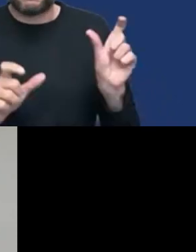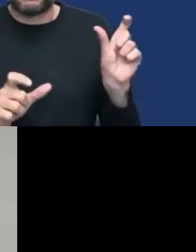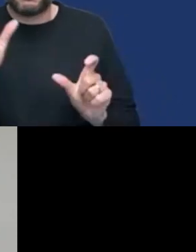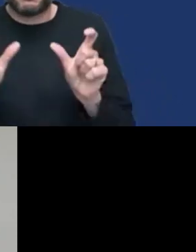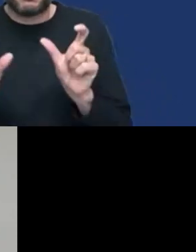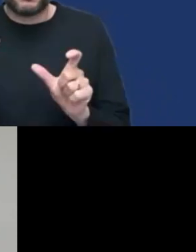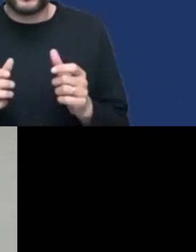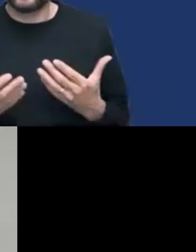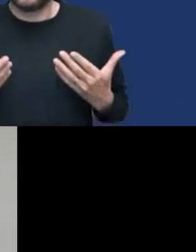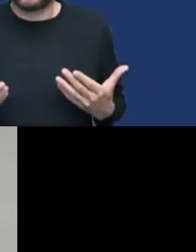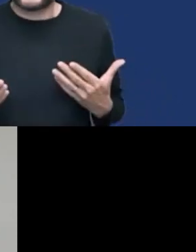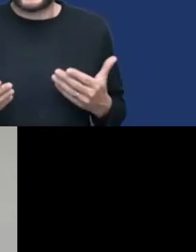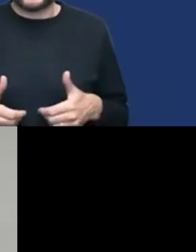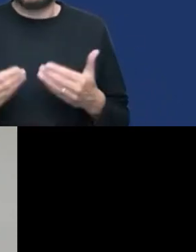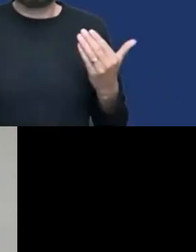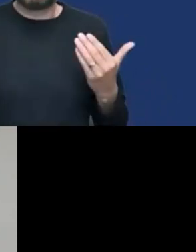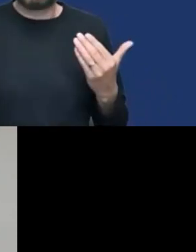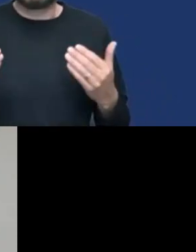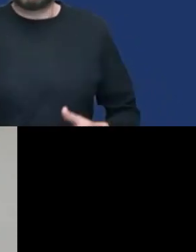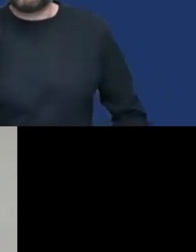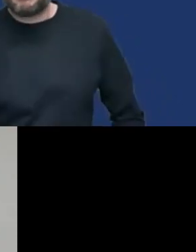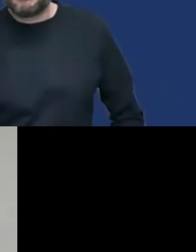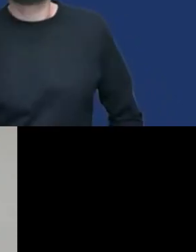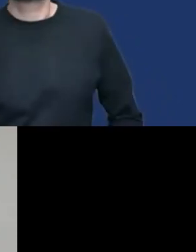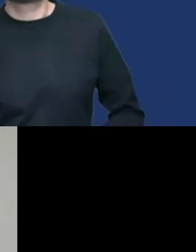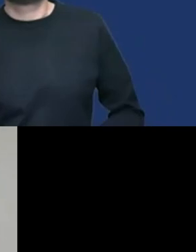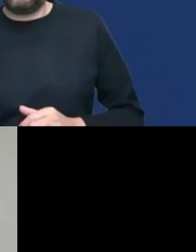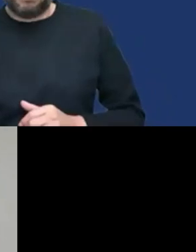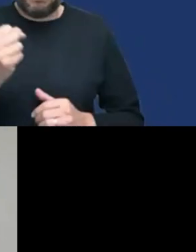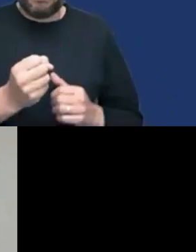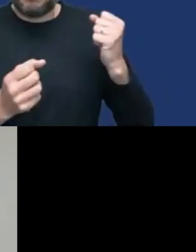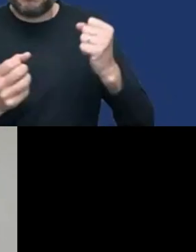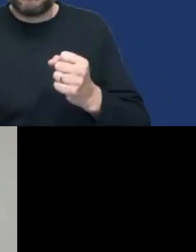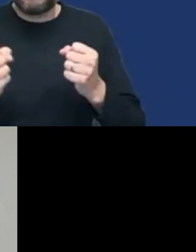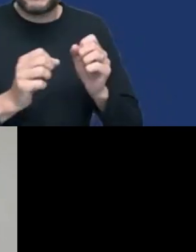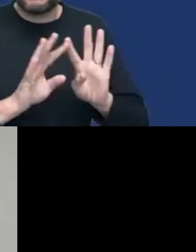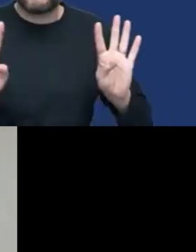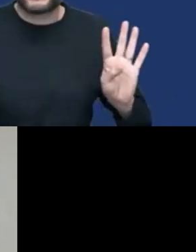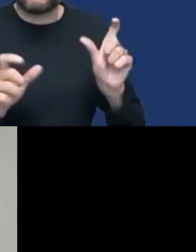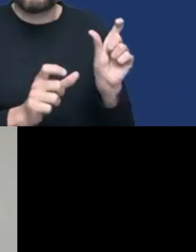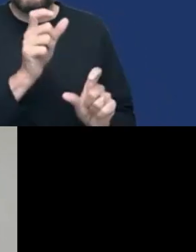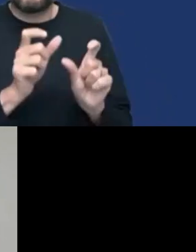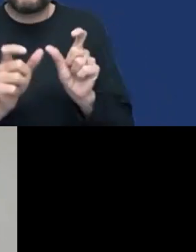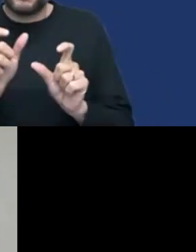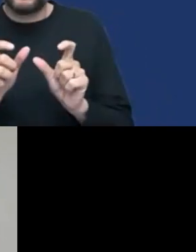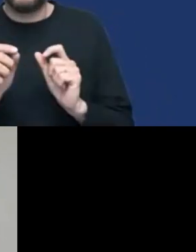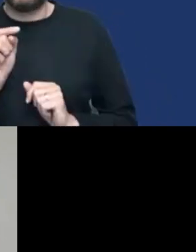during the afternoon again. And questions also will be addressed there.